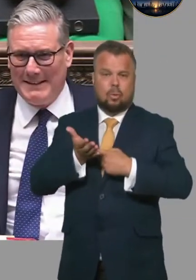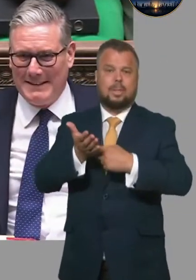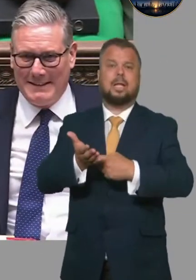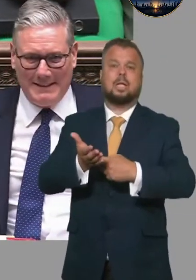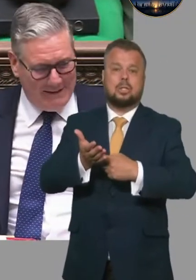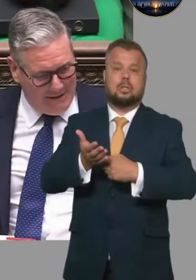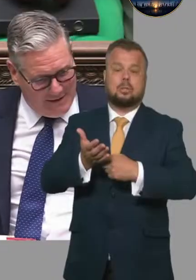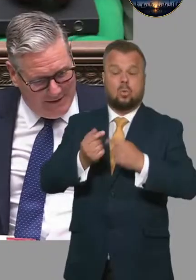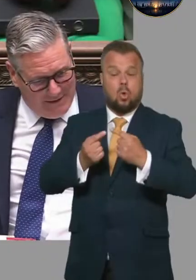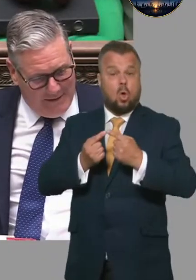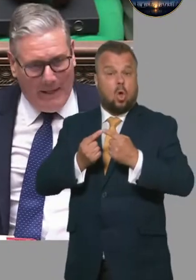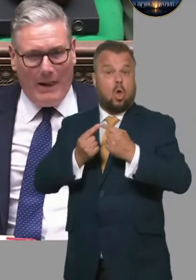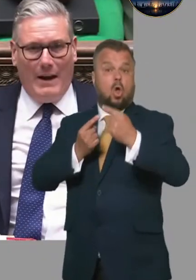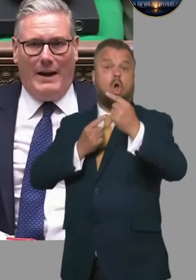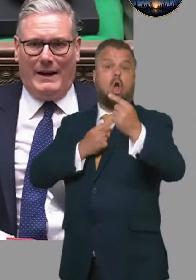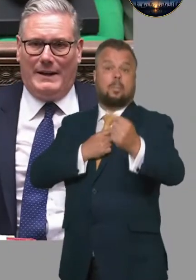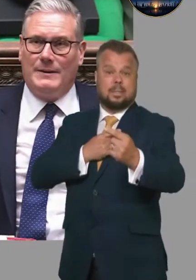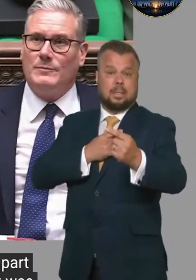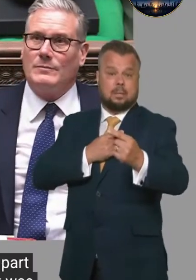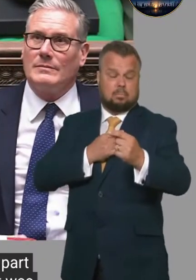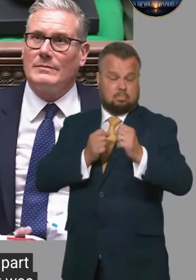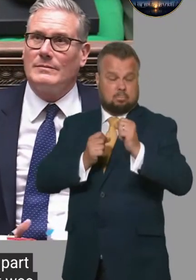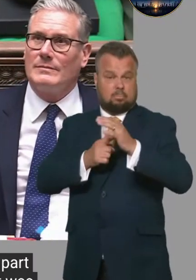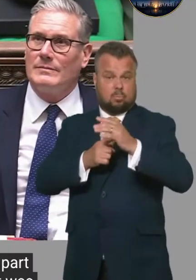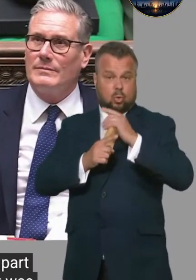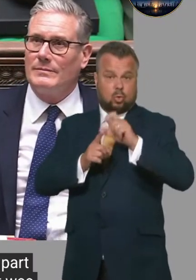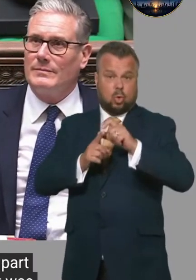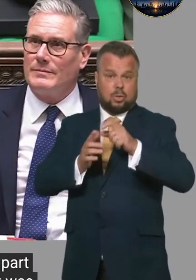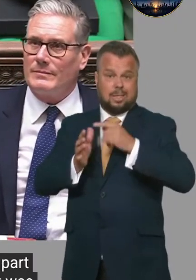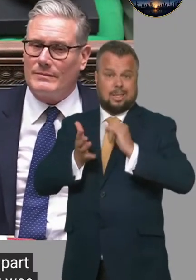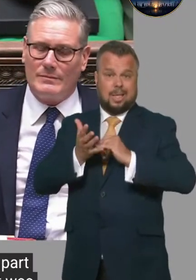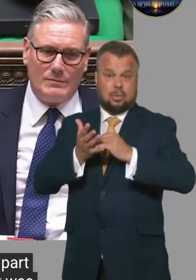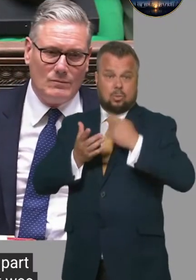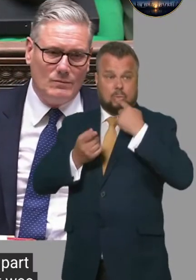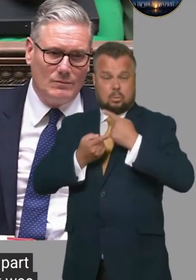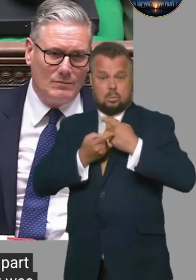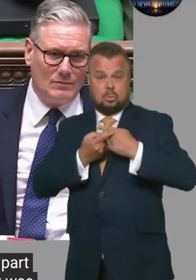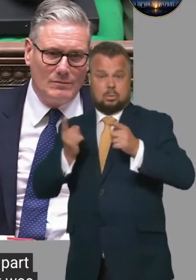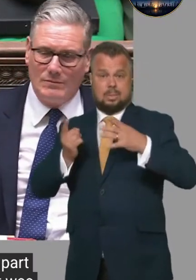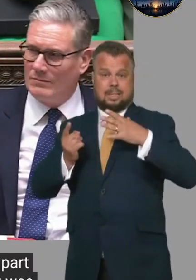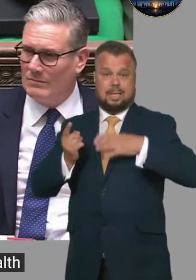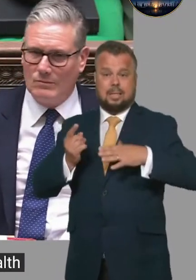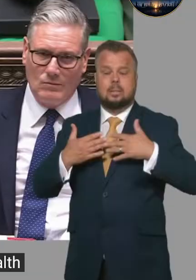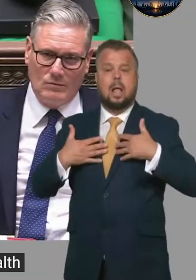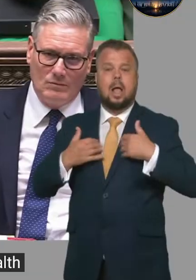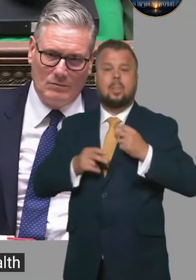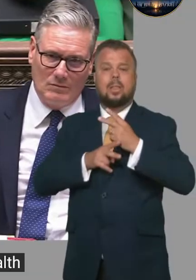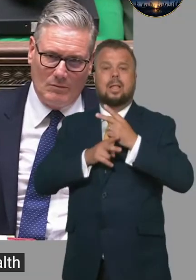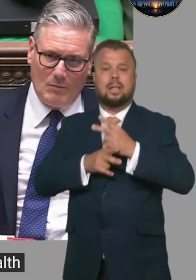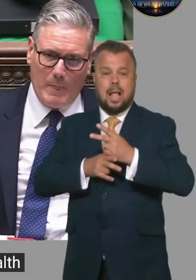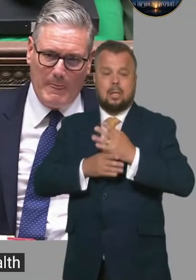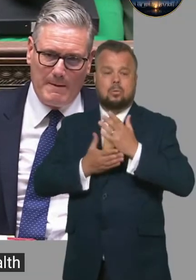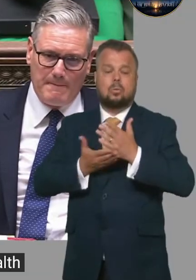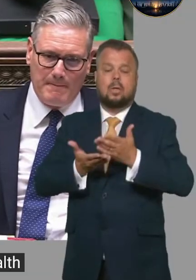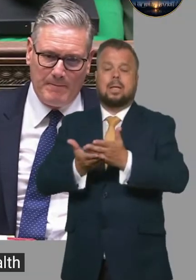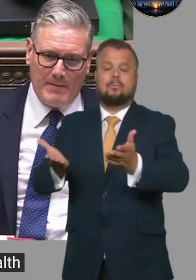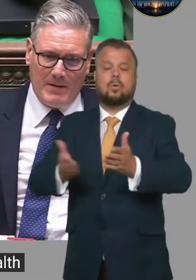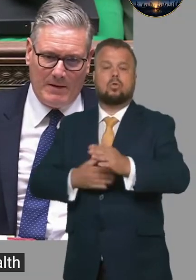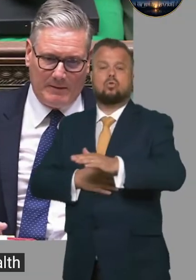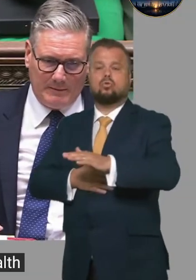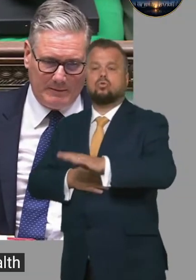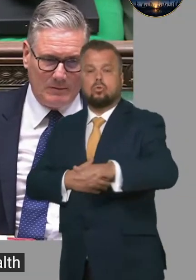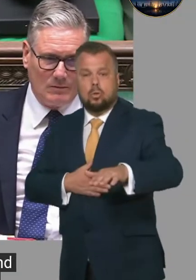people who are experiencing gender dysphoria or incongruence, but that it must be safe, evidence-based